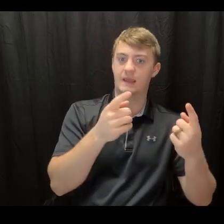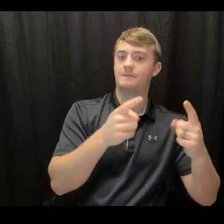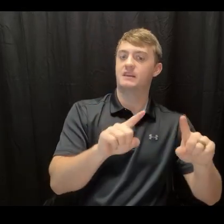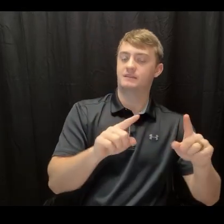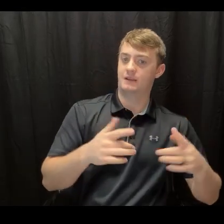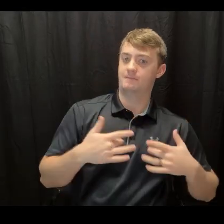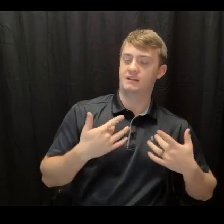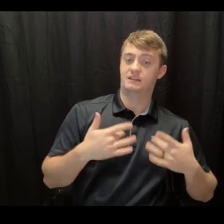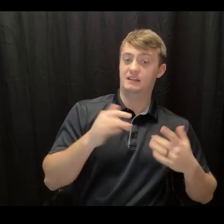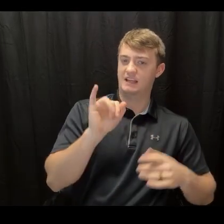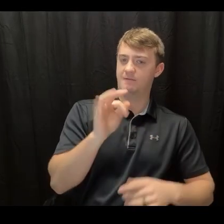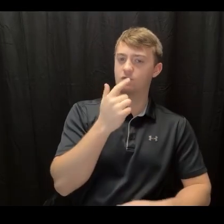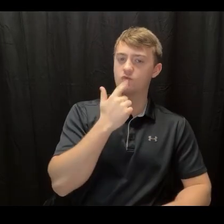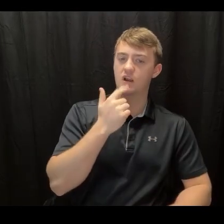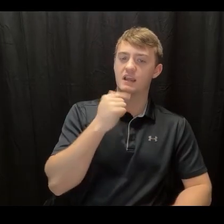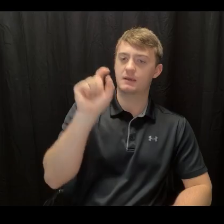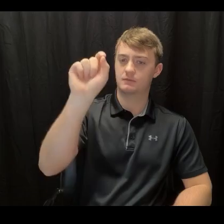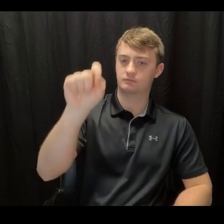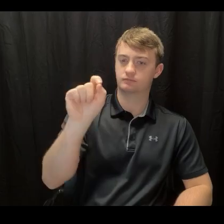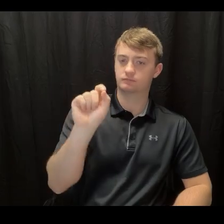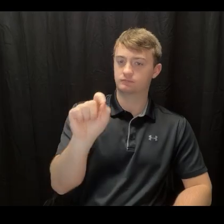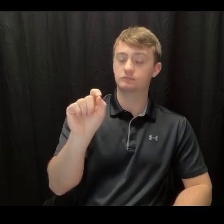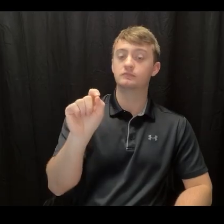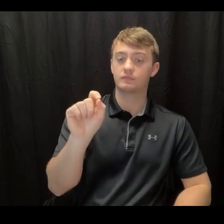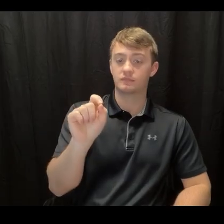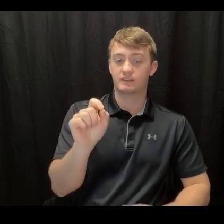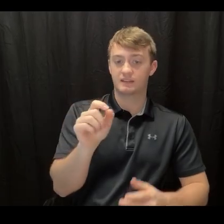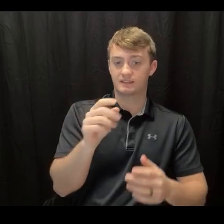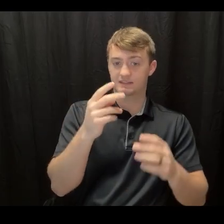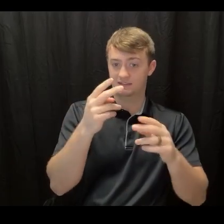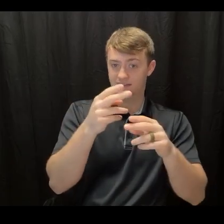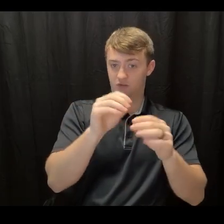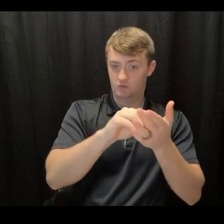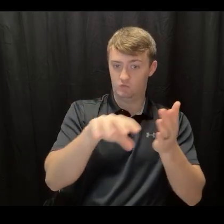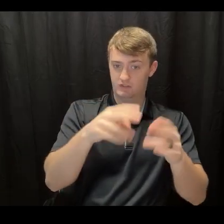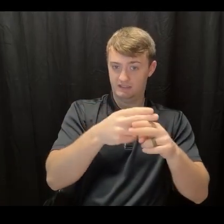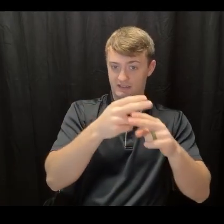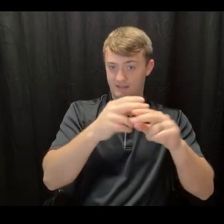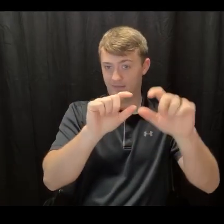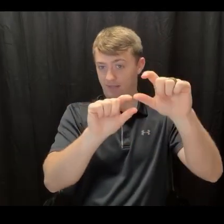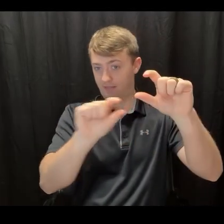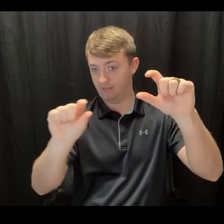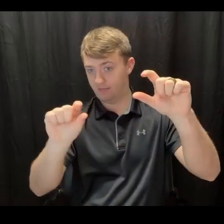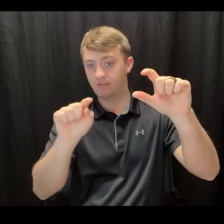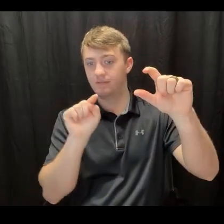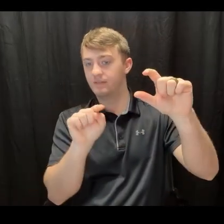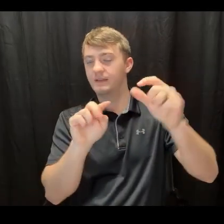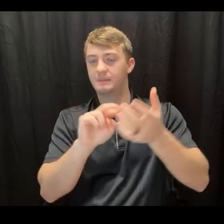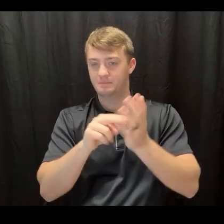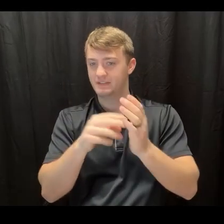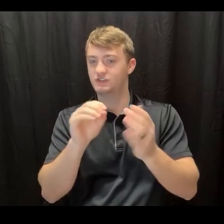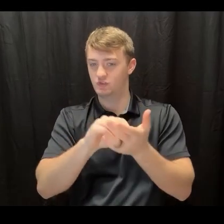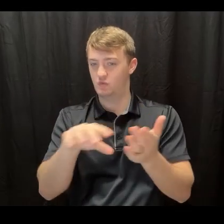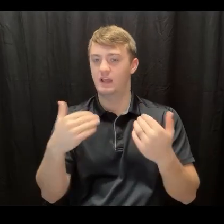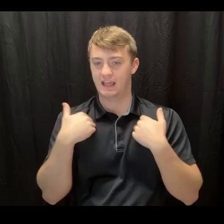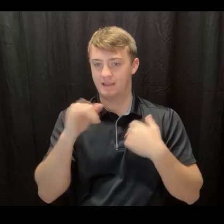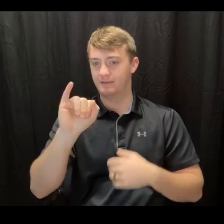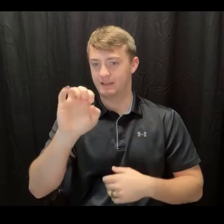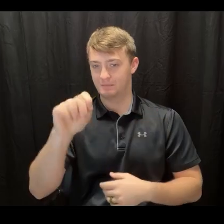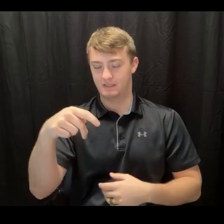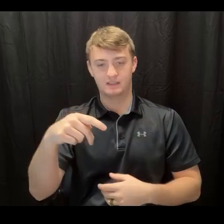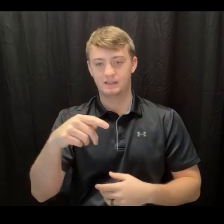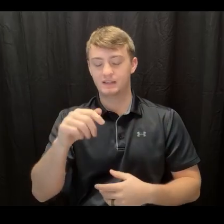that occurred, if there's a red exclamation point next to the student's name, then that means the student has an